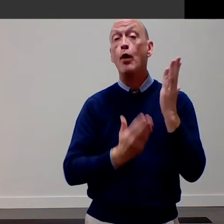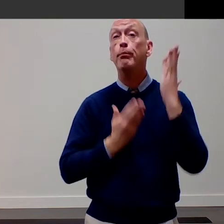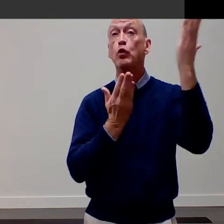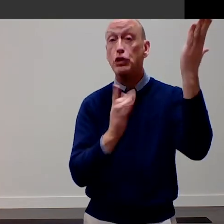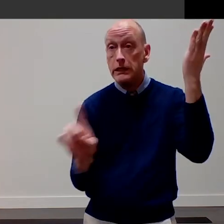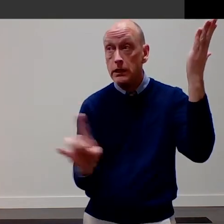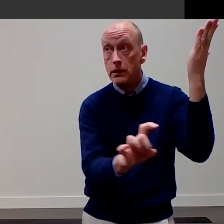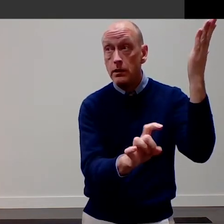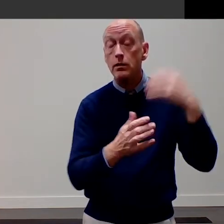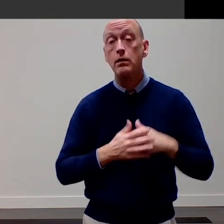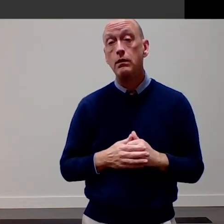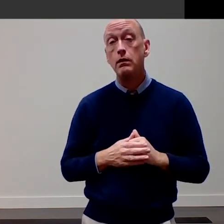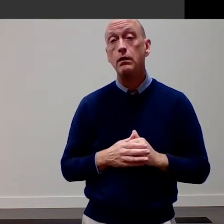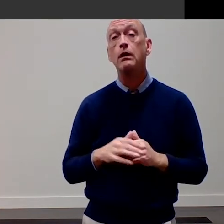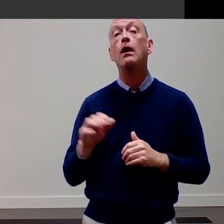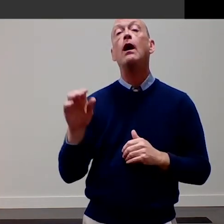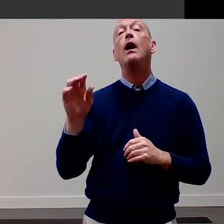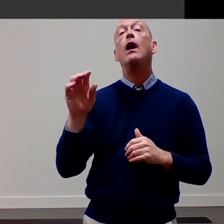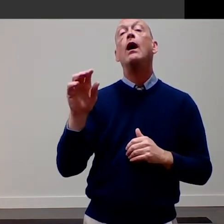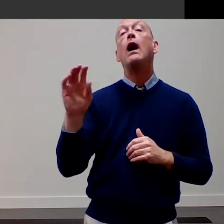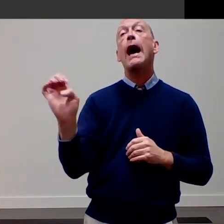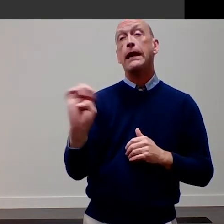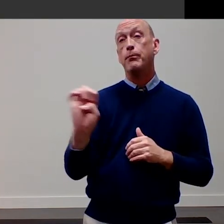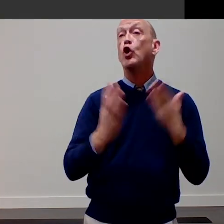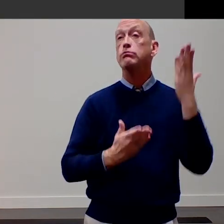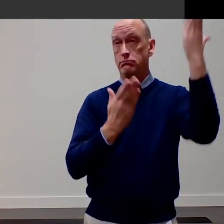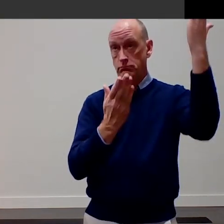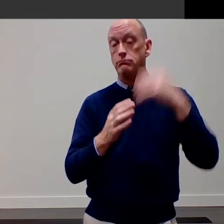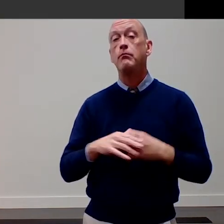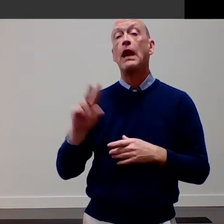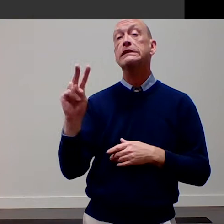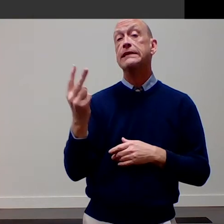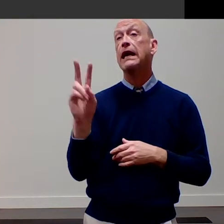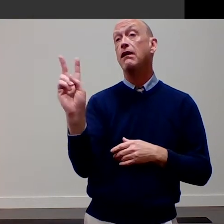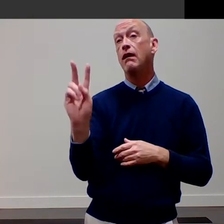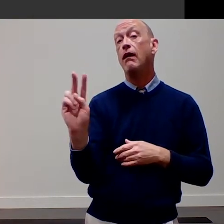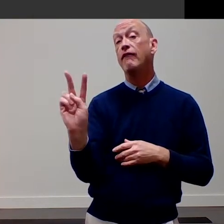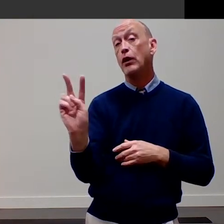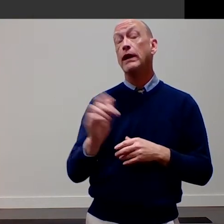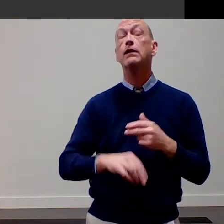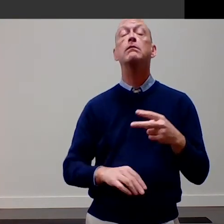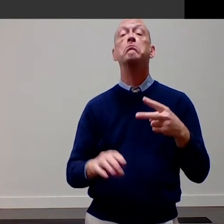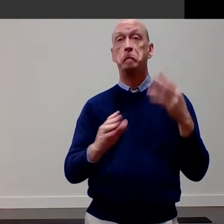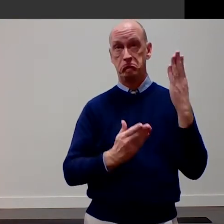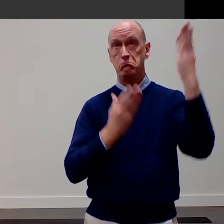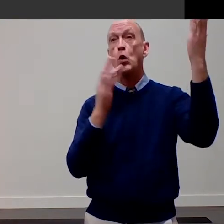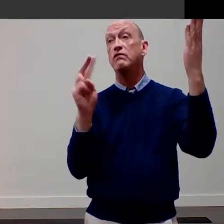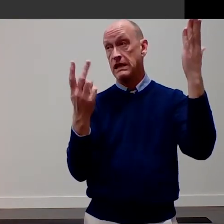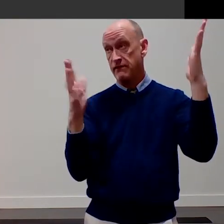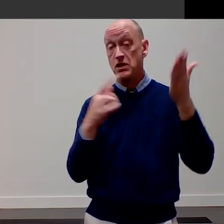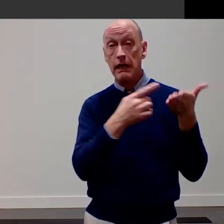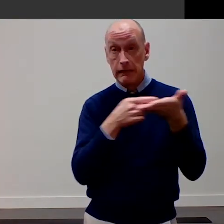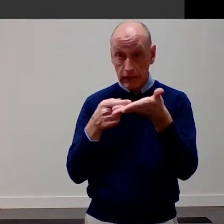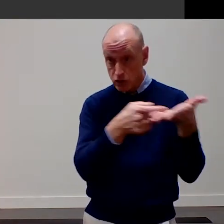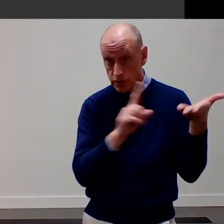motion? So moved. Second, Barwig. Been moved and seconded. Is there